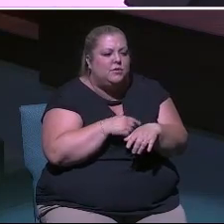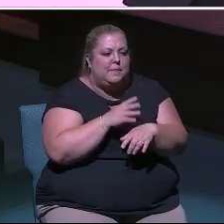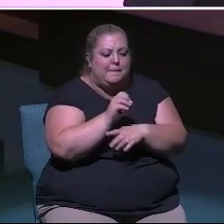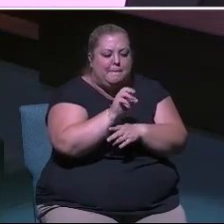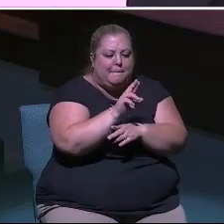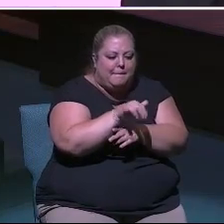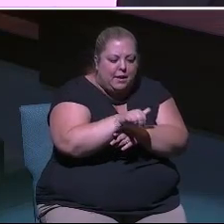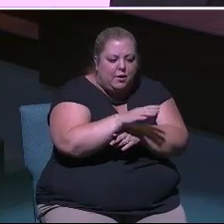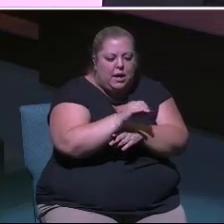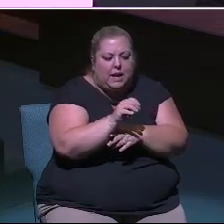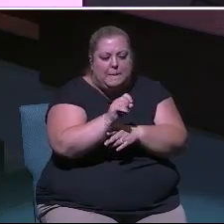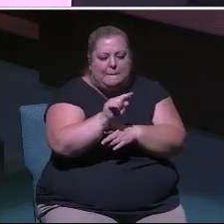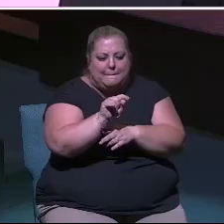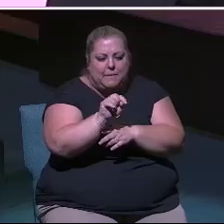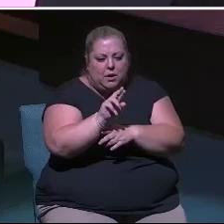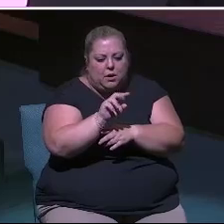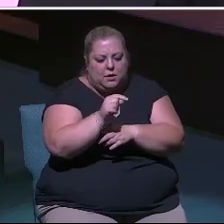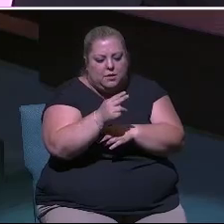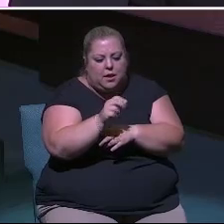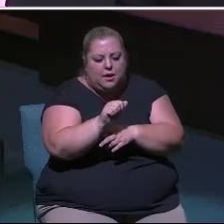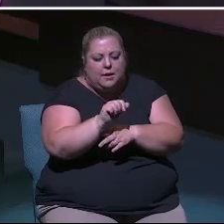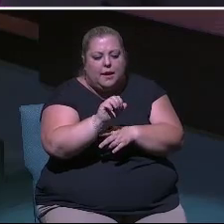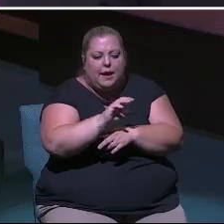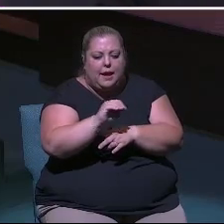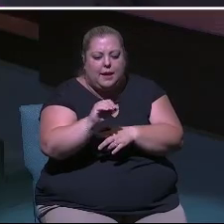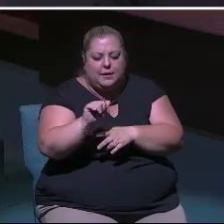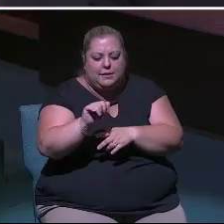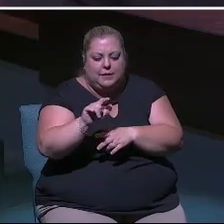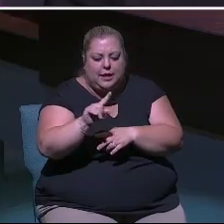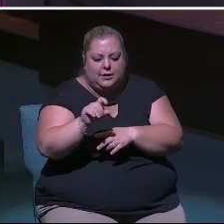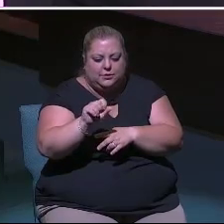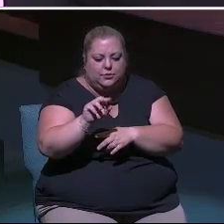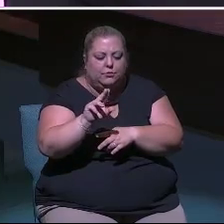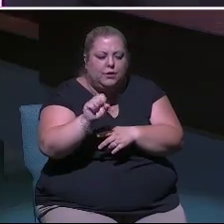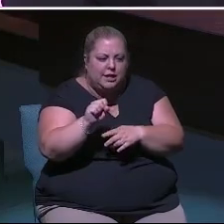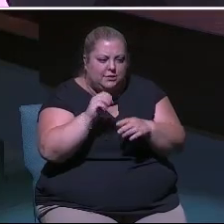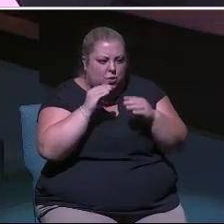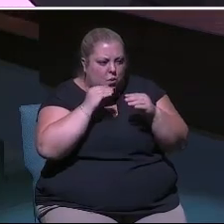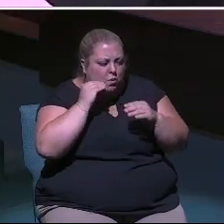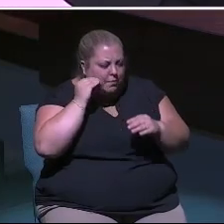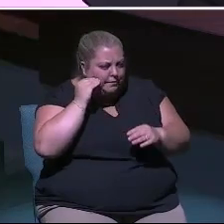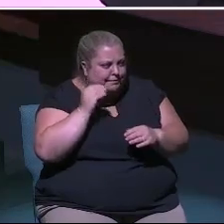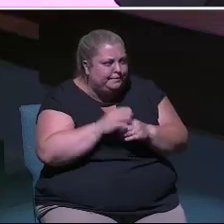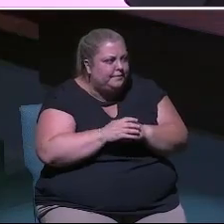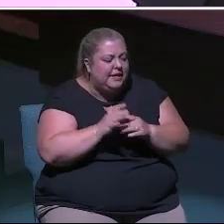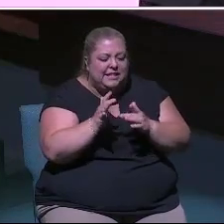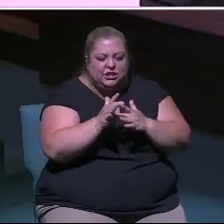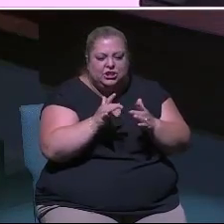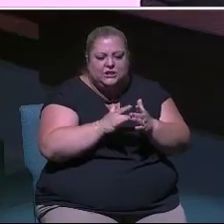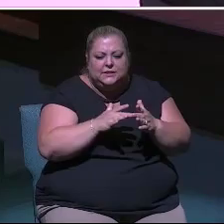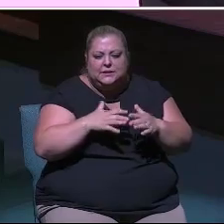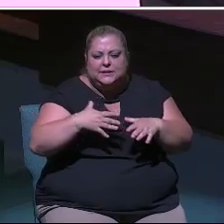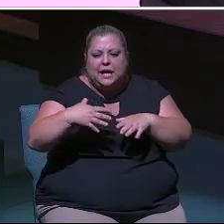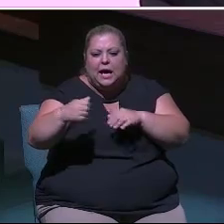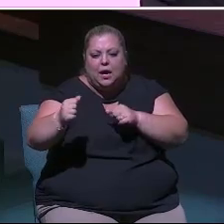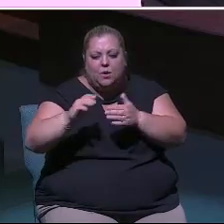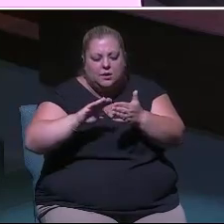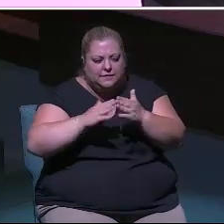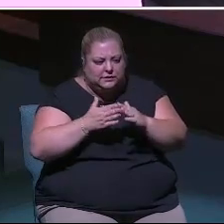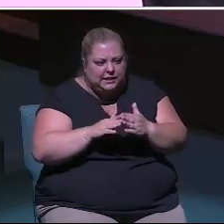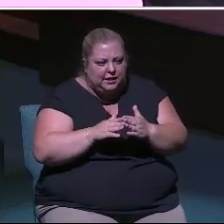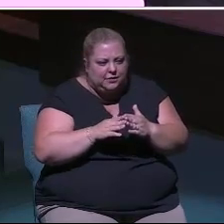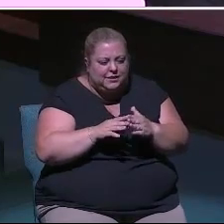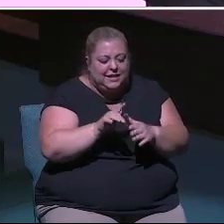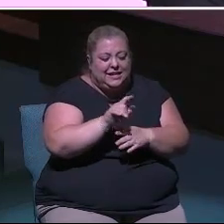home. There was this time that Lazarus got sick. Jesus wasn't in town. He was out of town. And he was not only sick, but